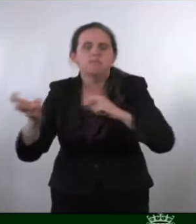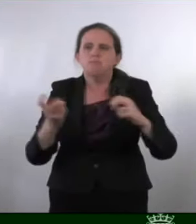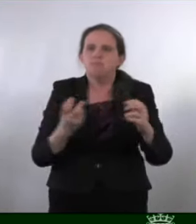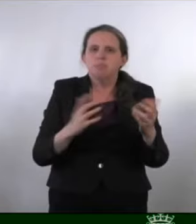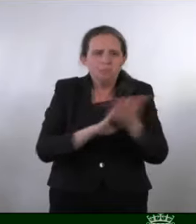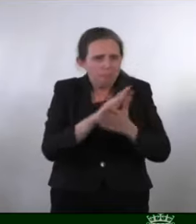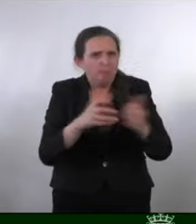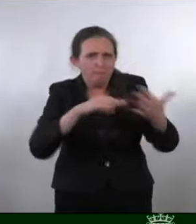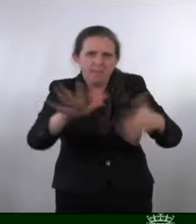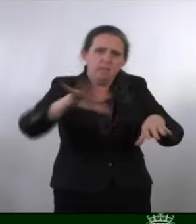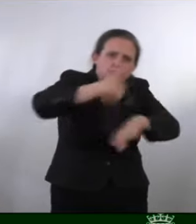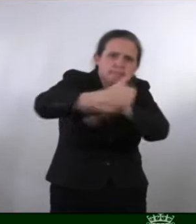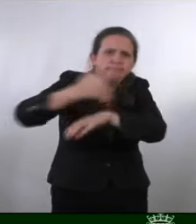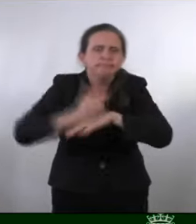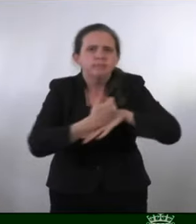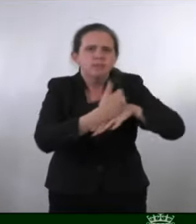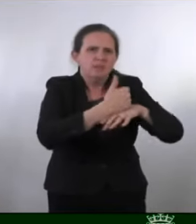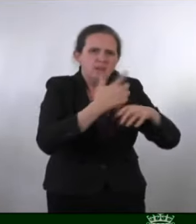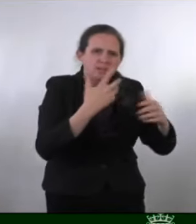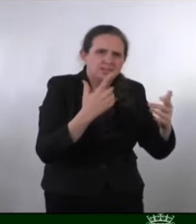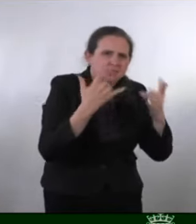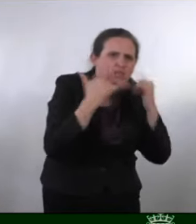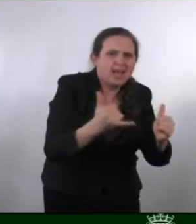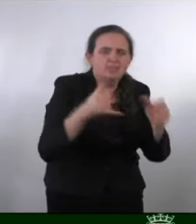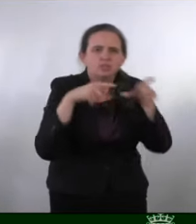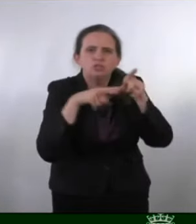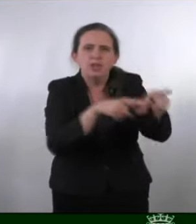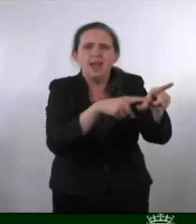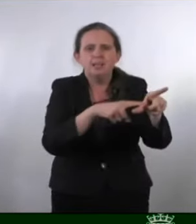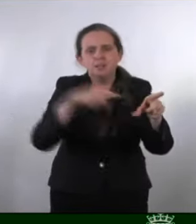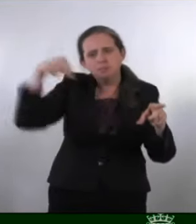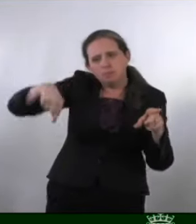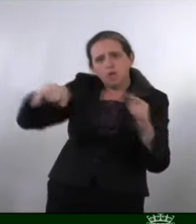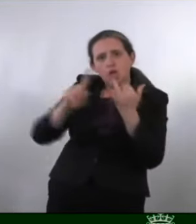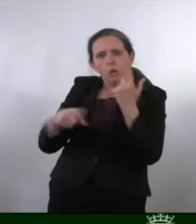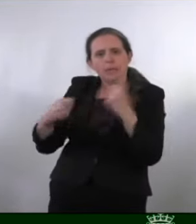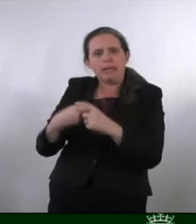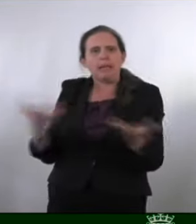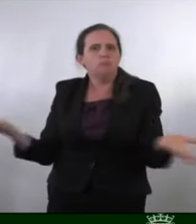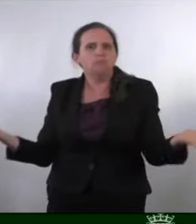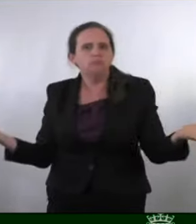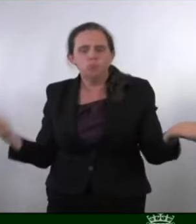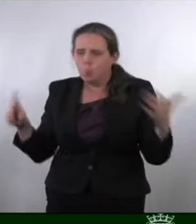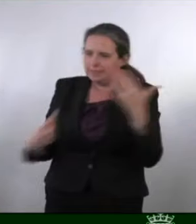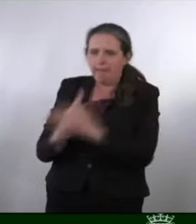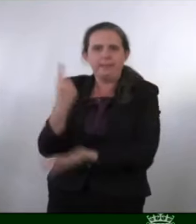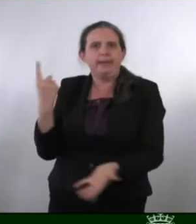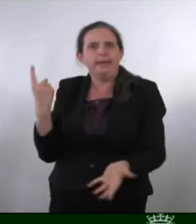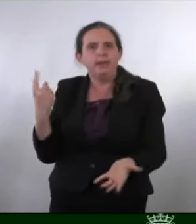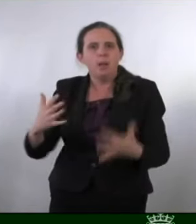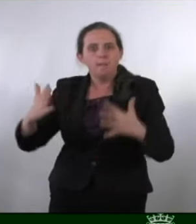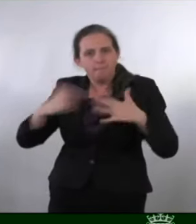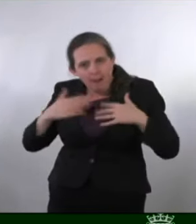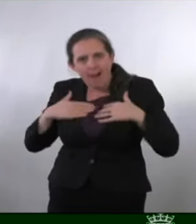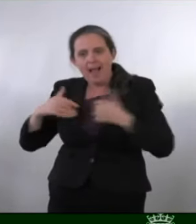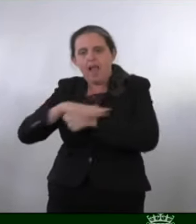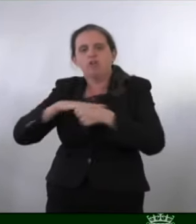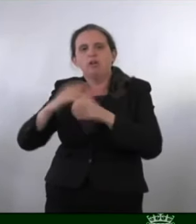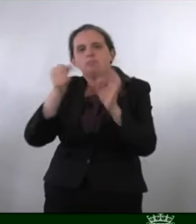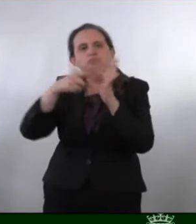our airports back to full-time employment? What encouragement can you give those in my own constituency at Bristol International